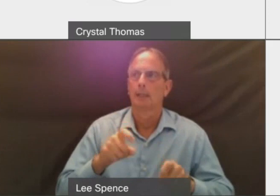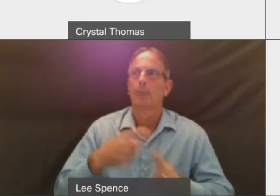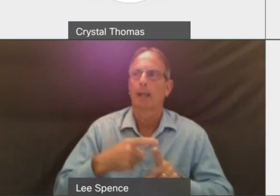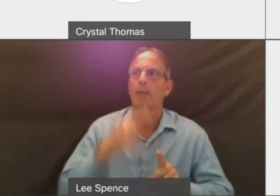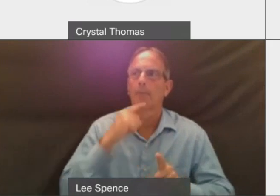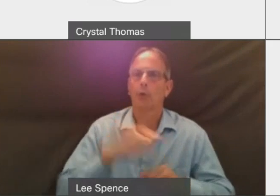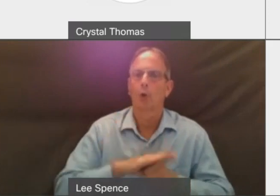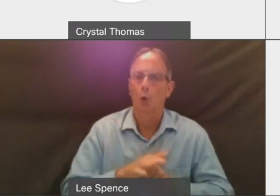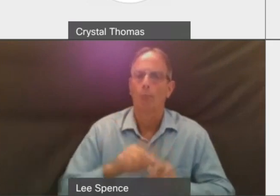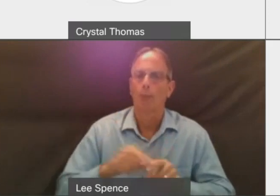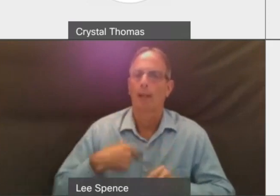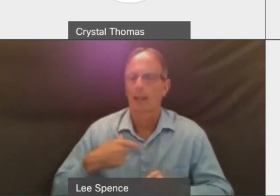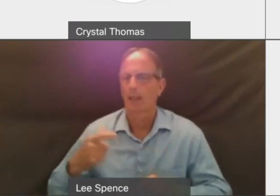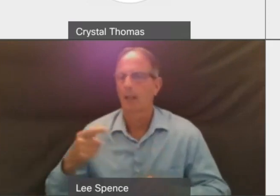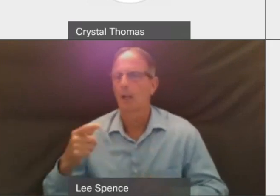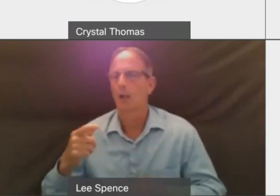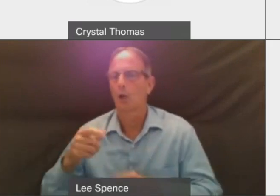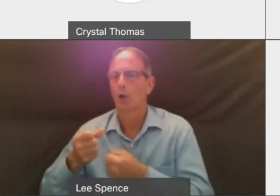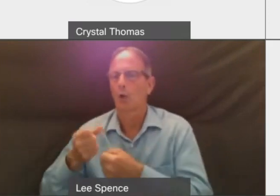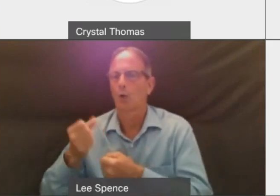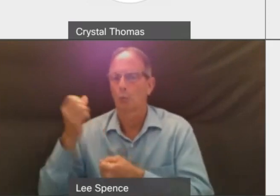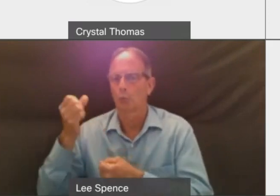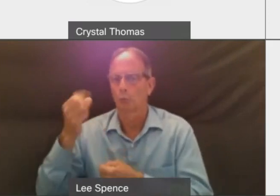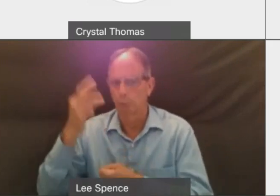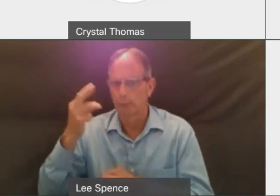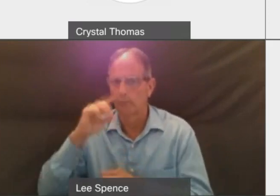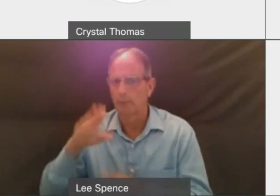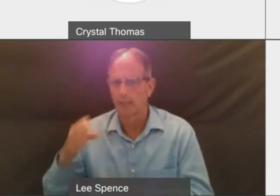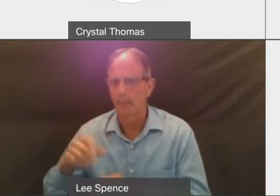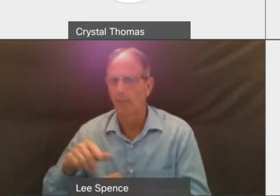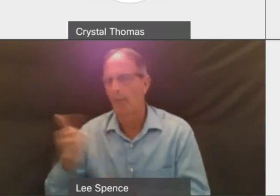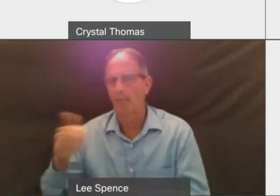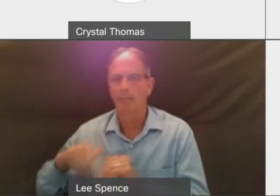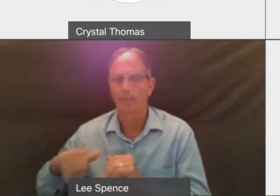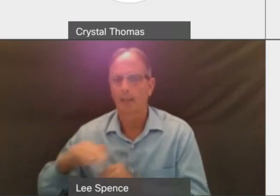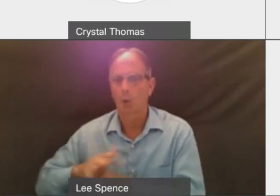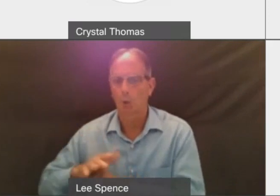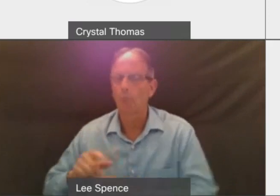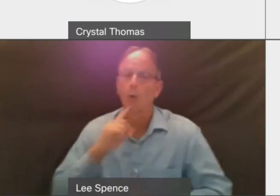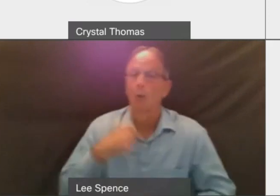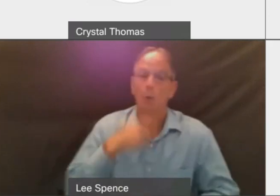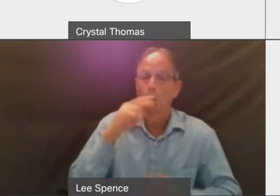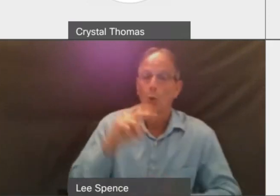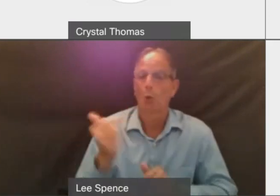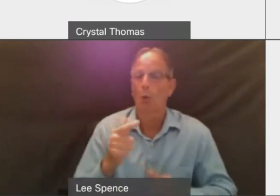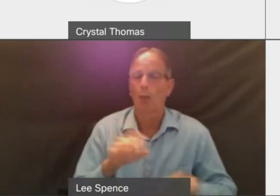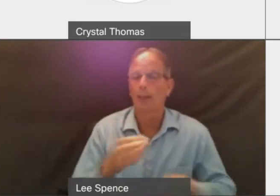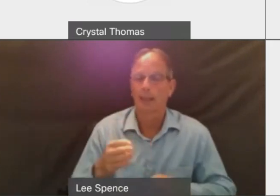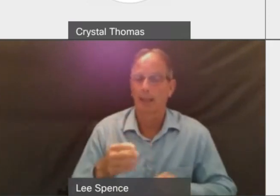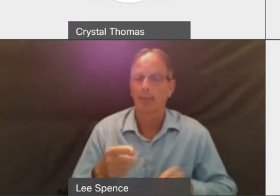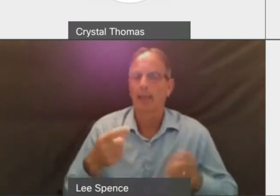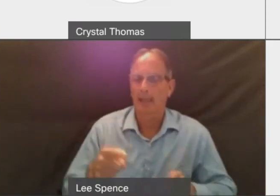have a cause of death other than COVID? We'll actually be looking at all deaths that occurred during that period of time,